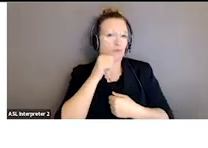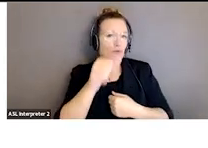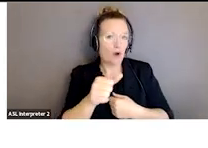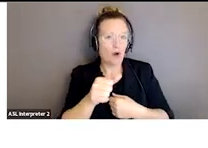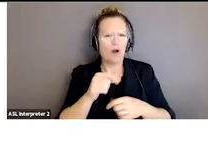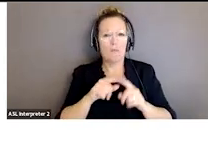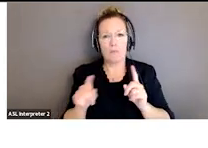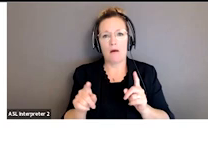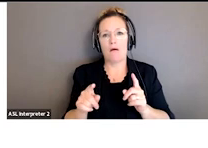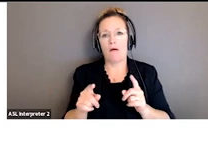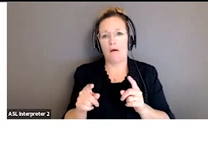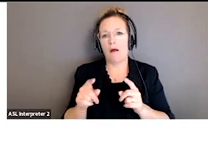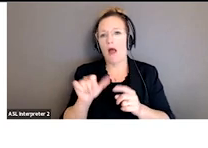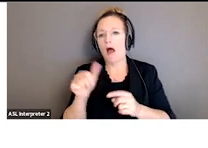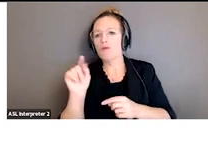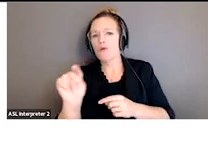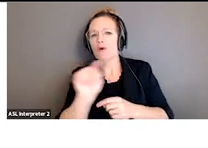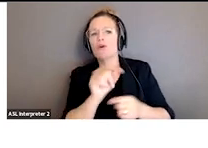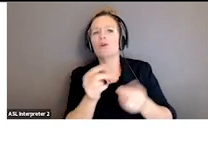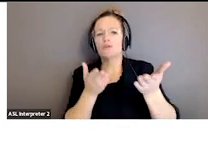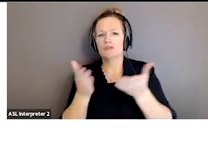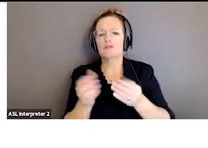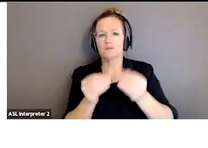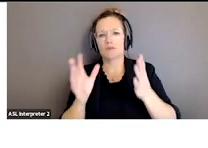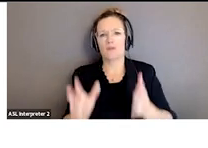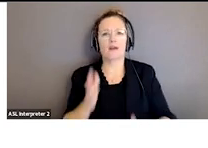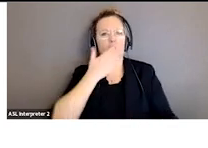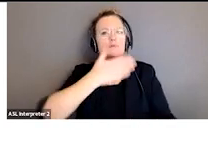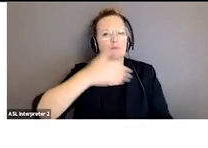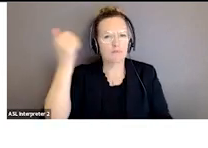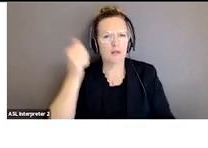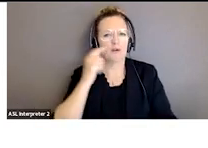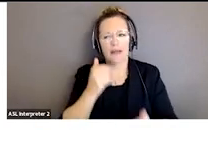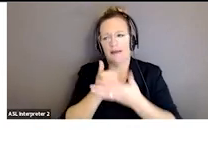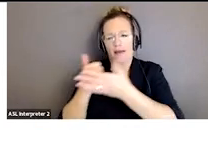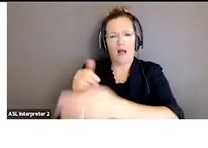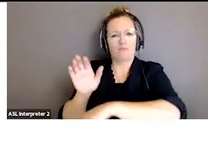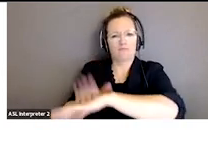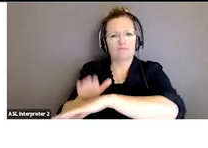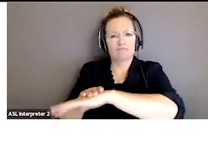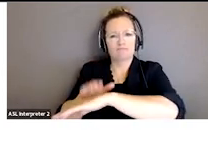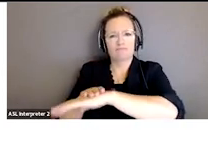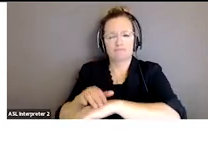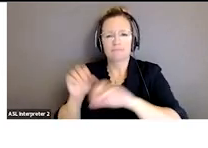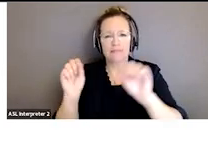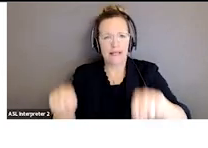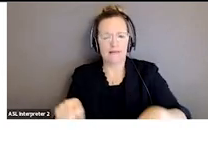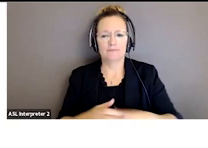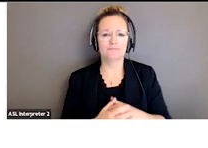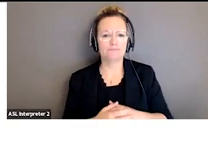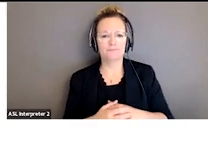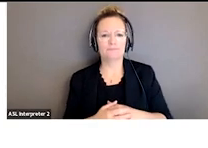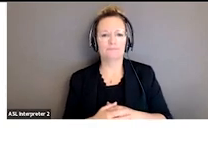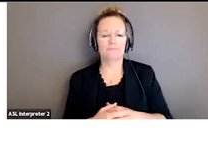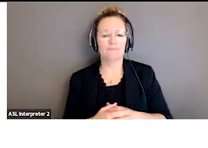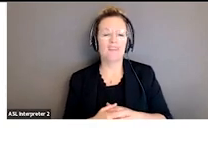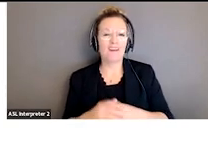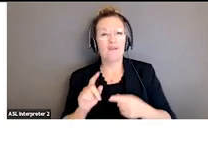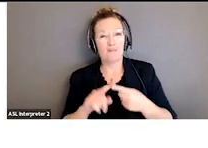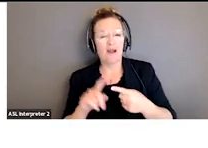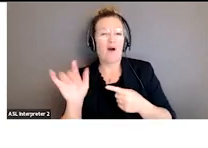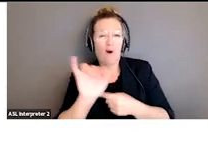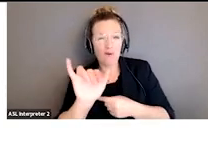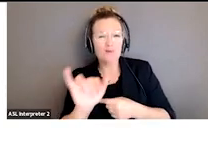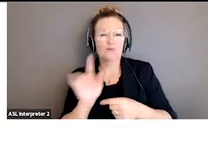there are definitely service providers that are out there that can help with that. It depends also on